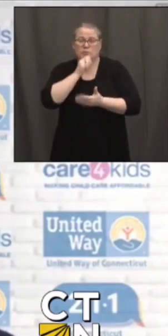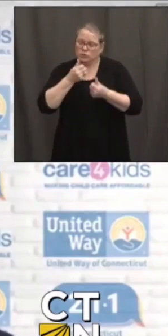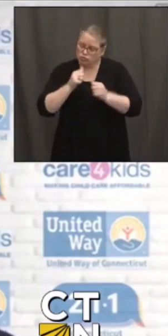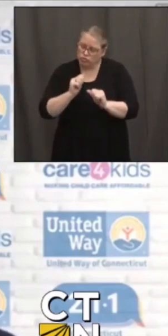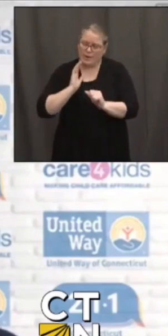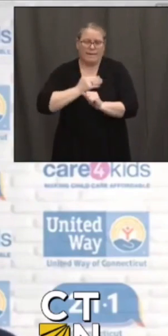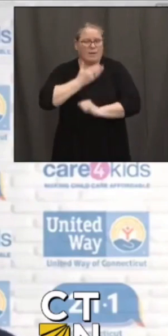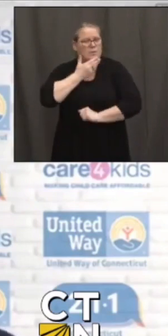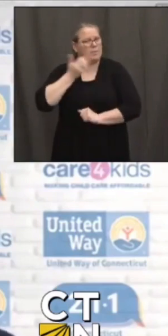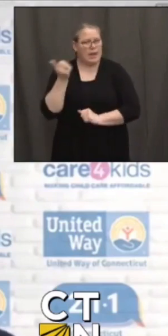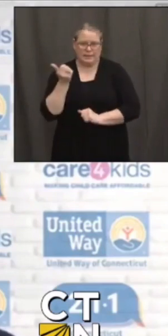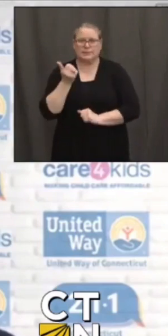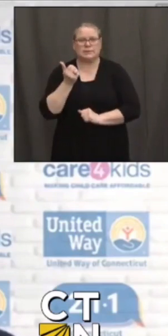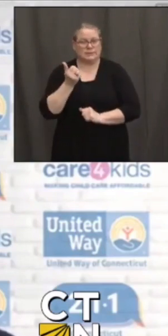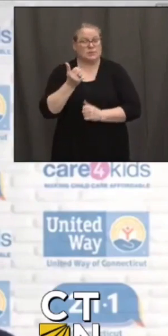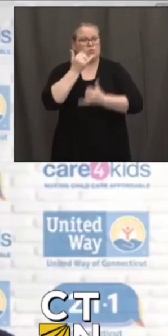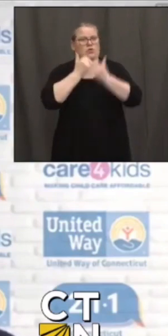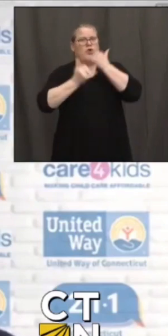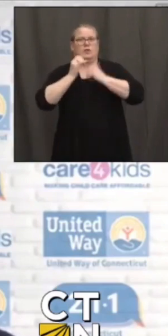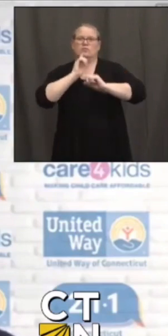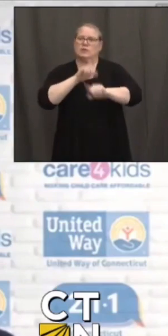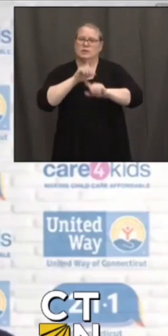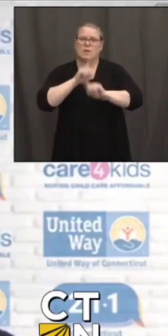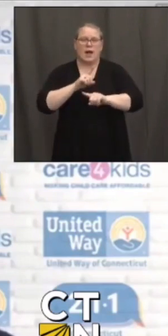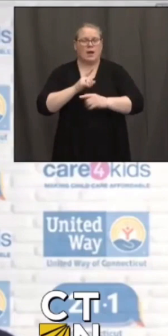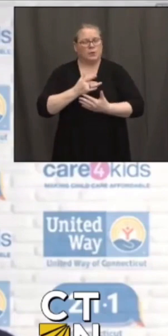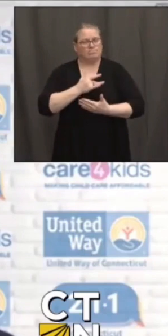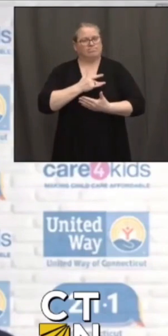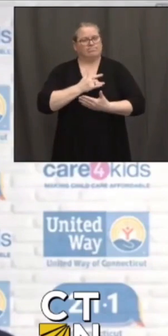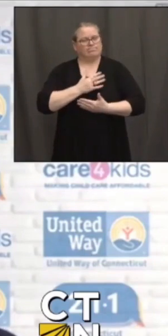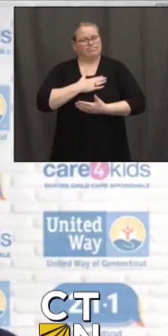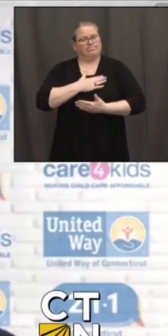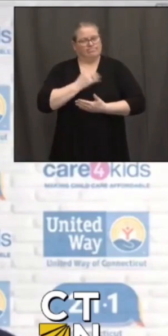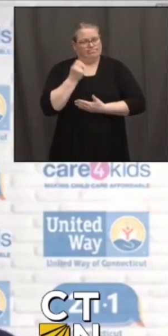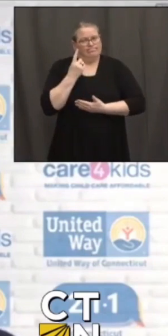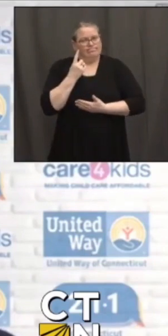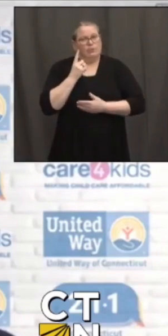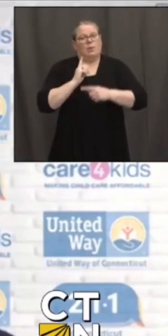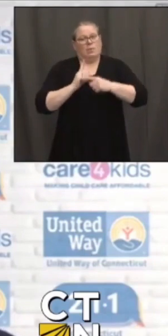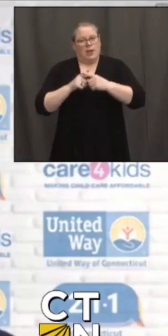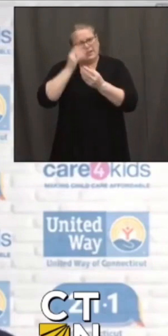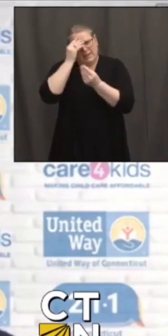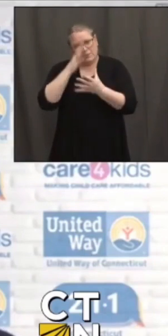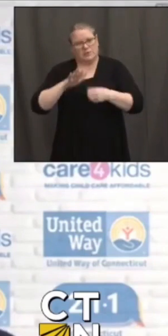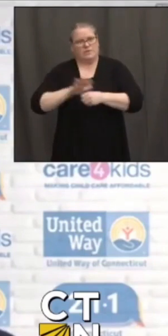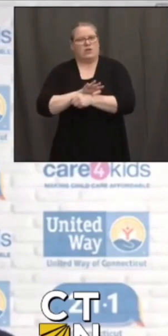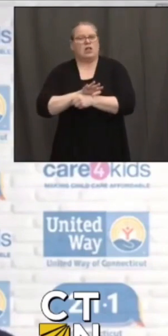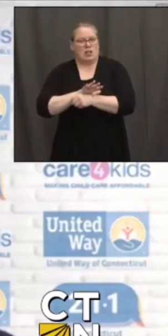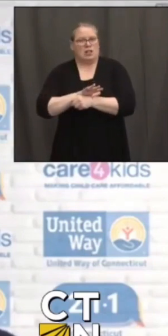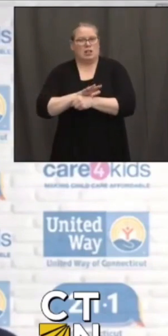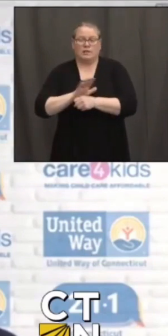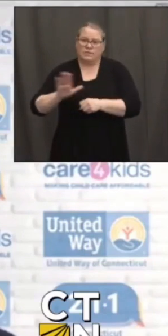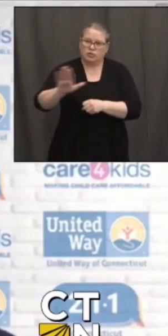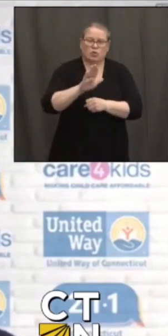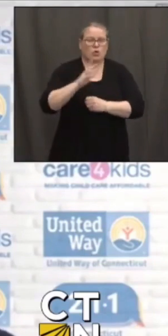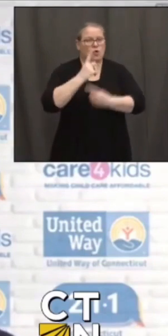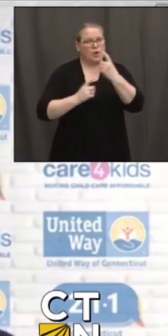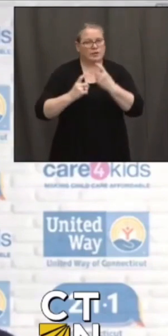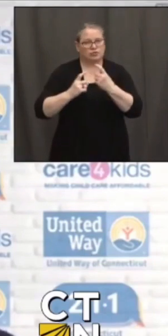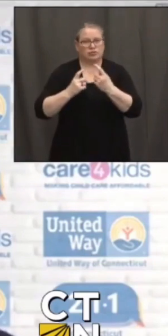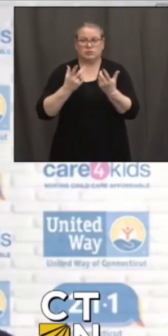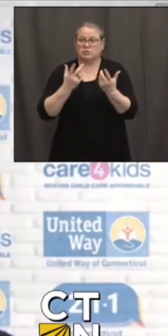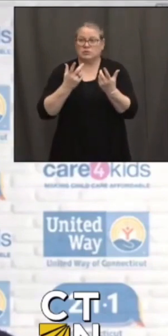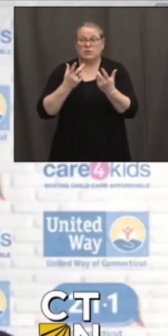very best to respond with empathy and with full information to every inquiry coming in for need. Our